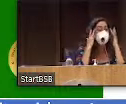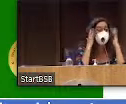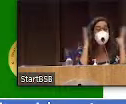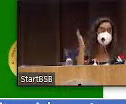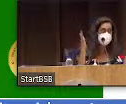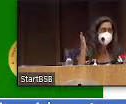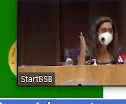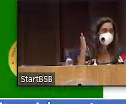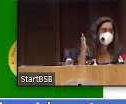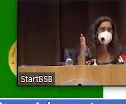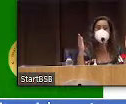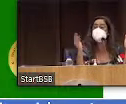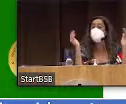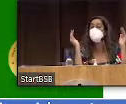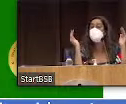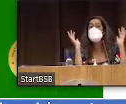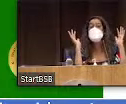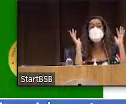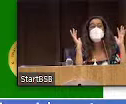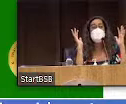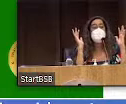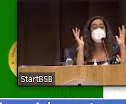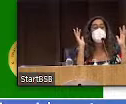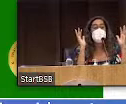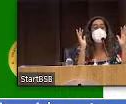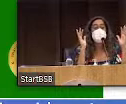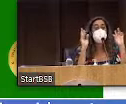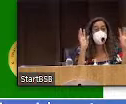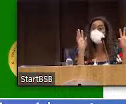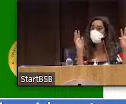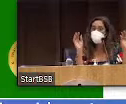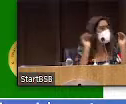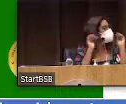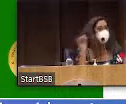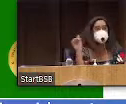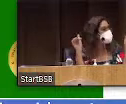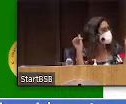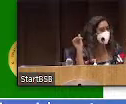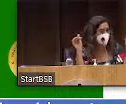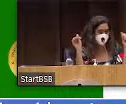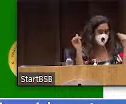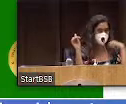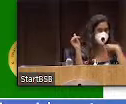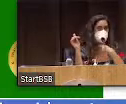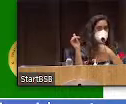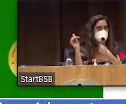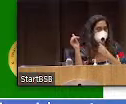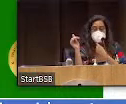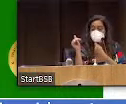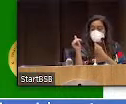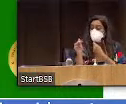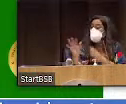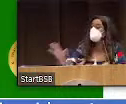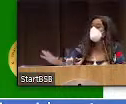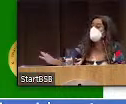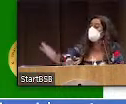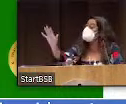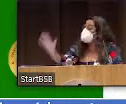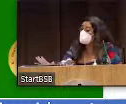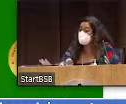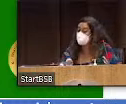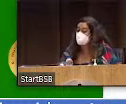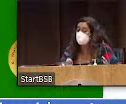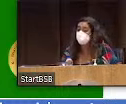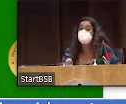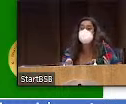We found 13 patients. 2 of them didn't have any